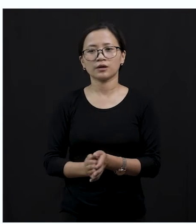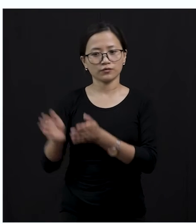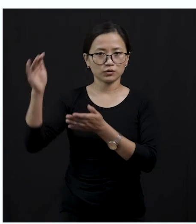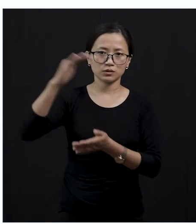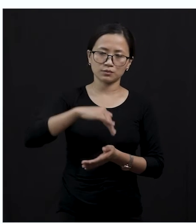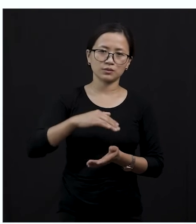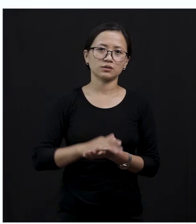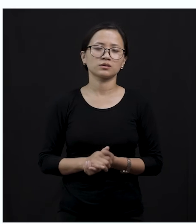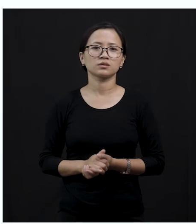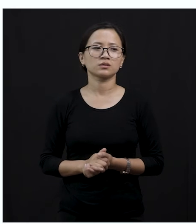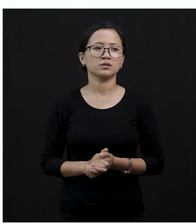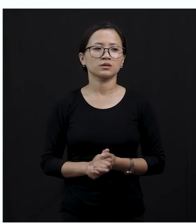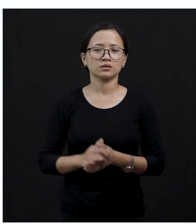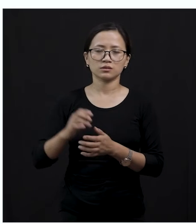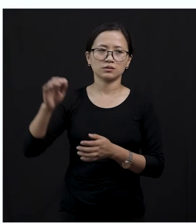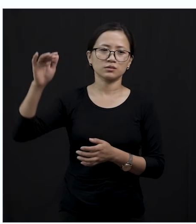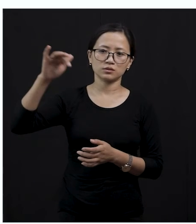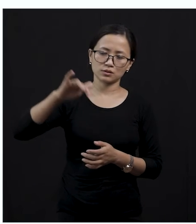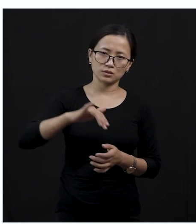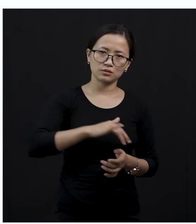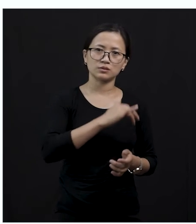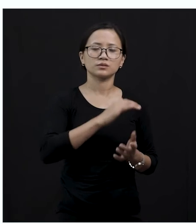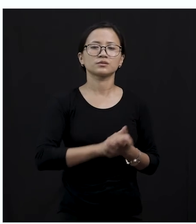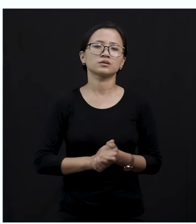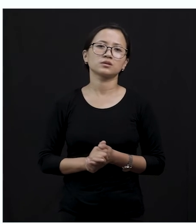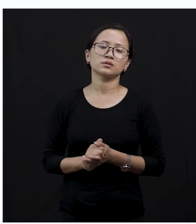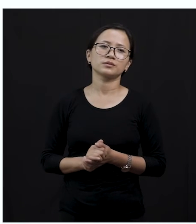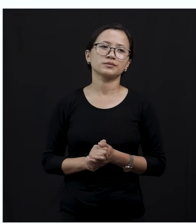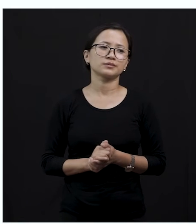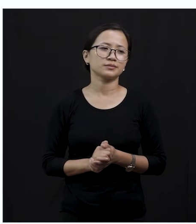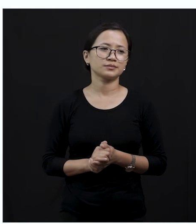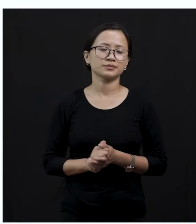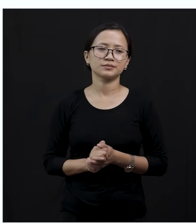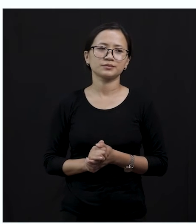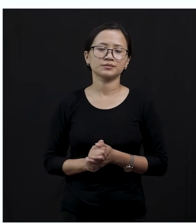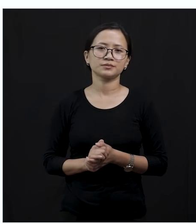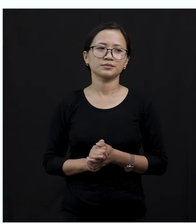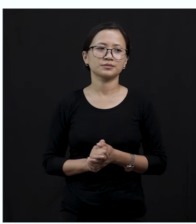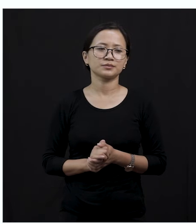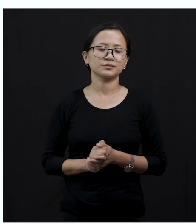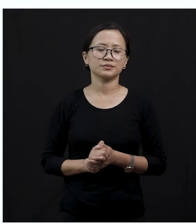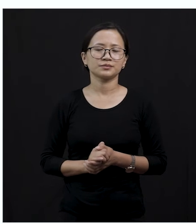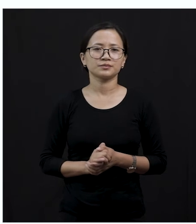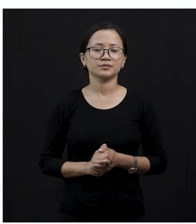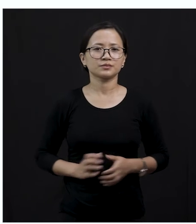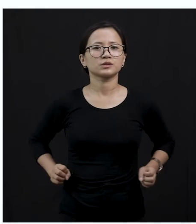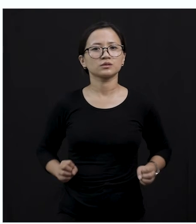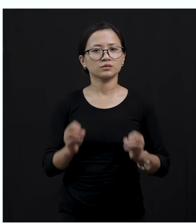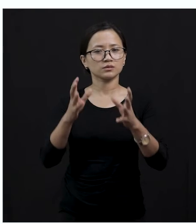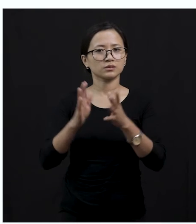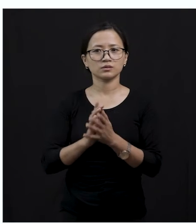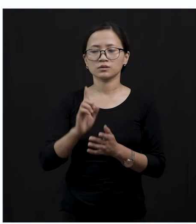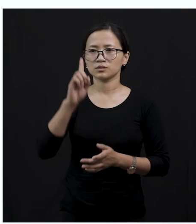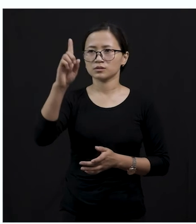it? So he climbs down again. He climbs down the stairs. So he starts